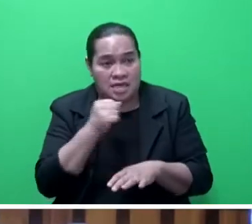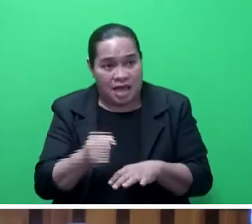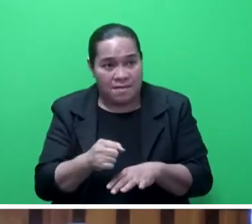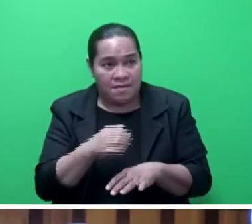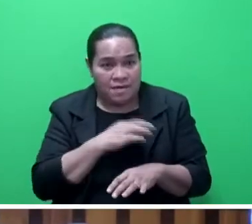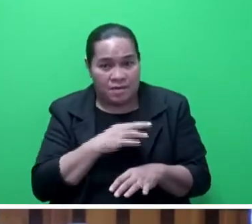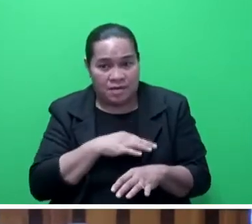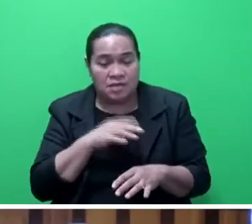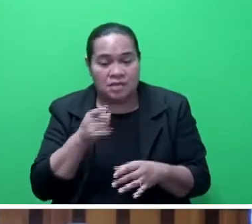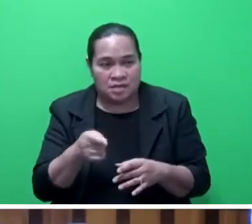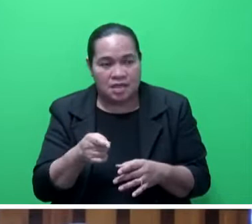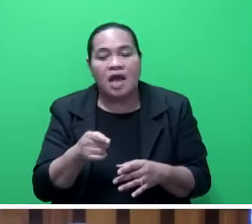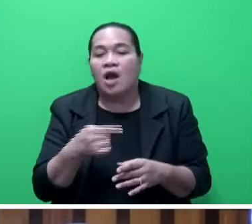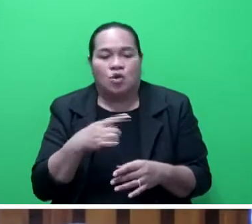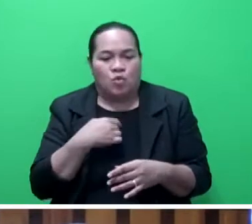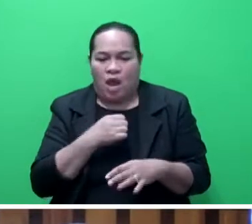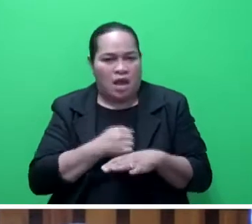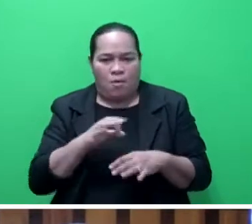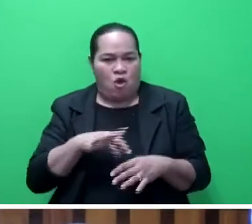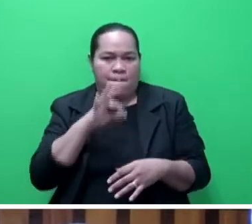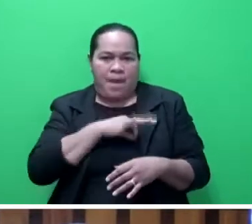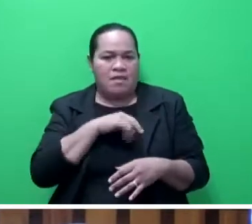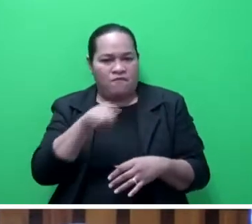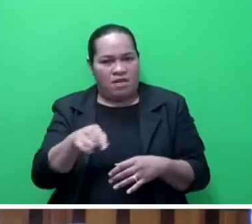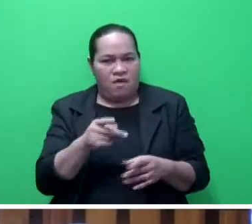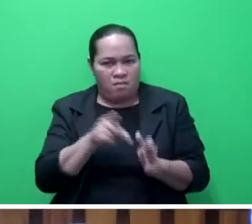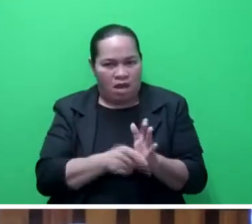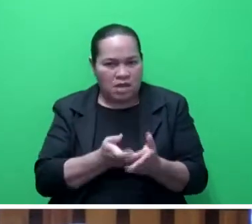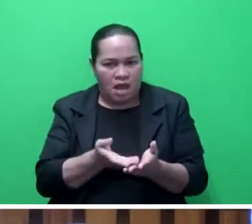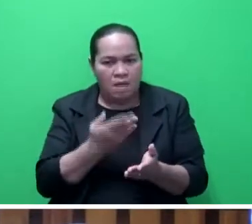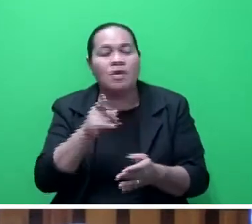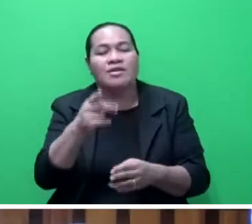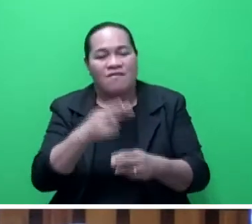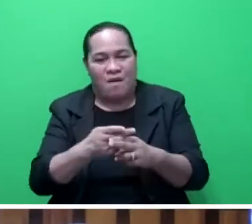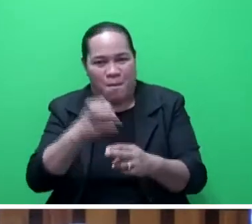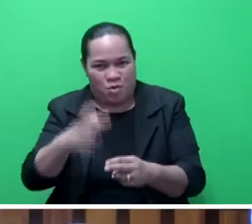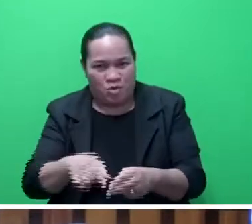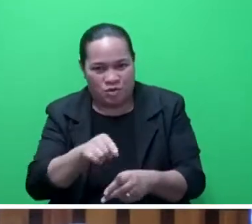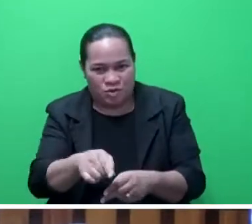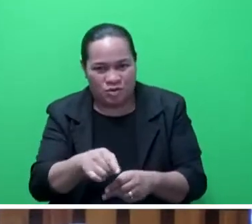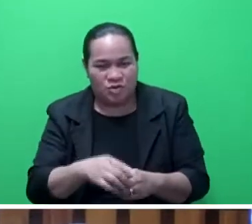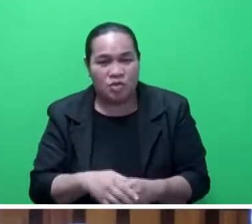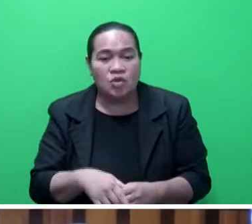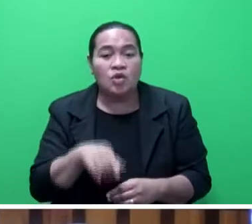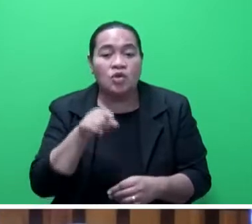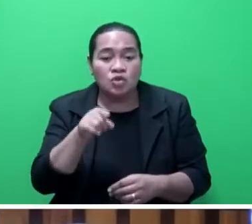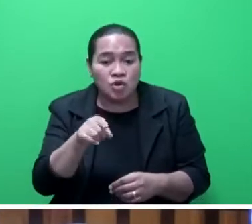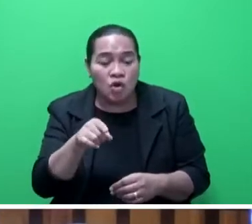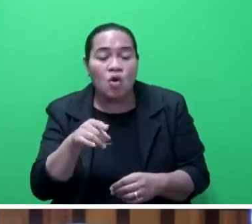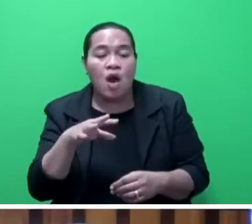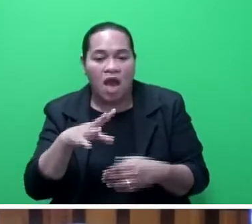price increase, it is growers. On average, the FSC supplies approximately 26,000 tons of sugar in the domestic market